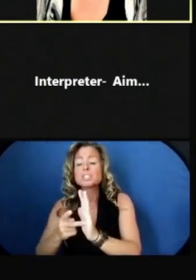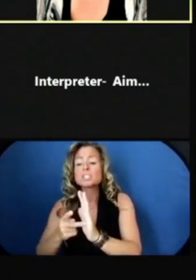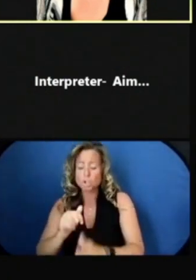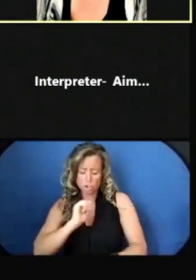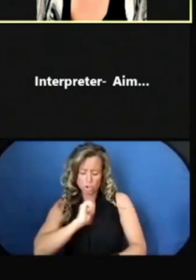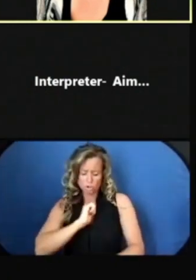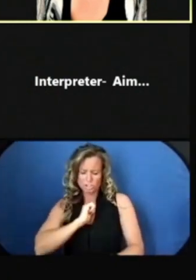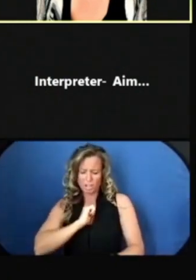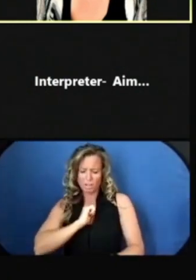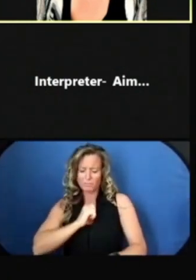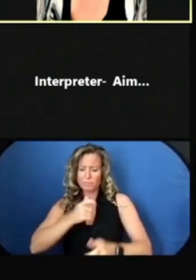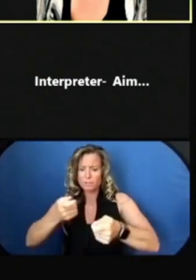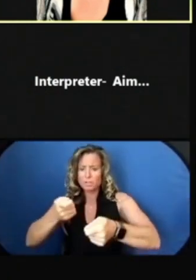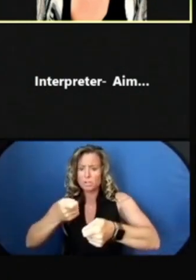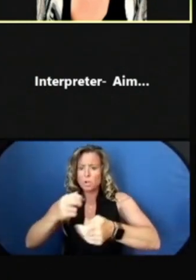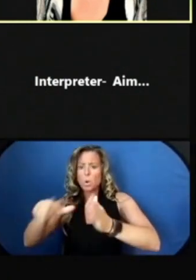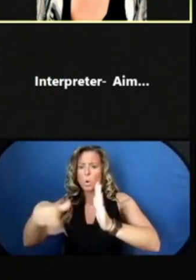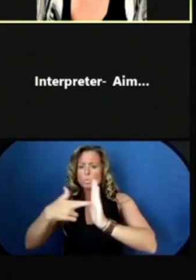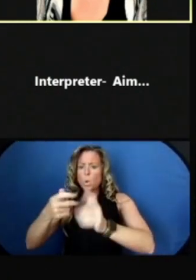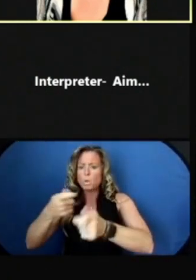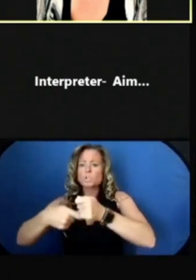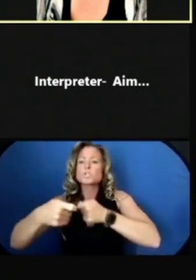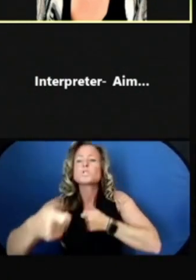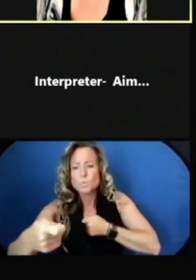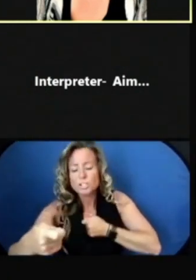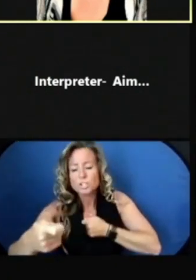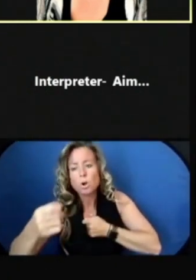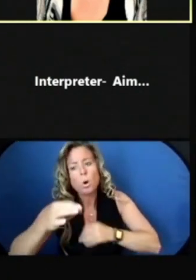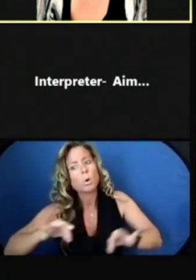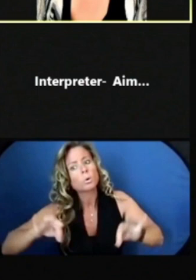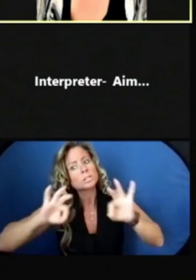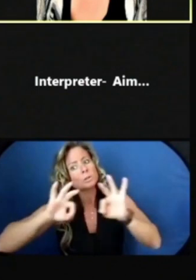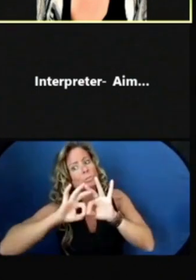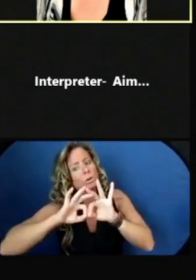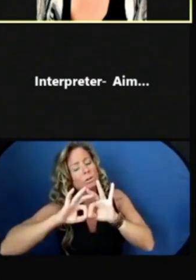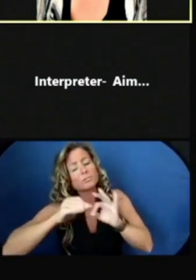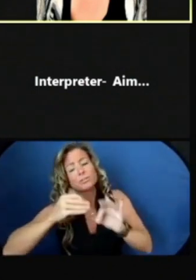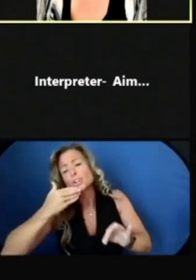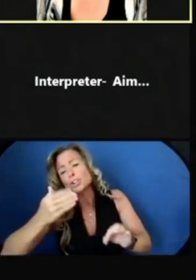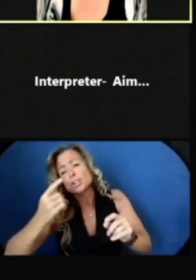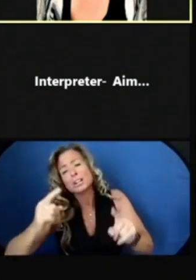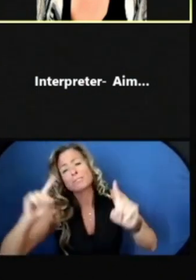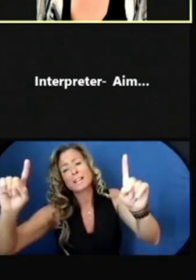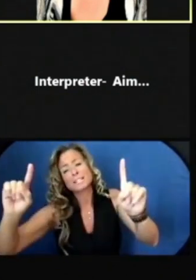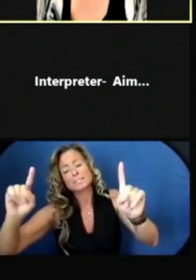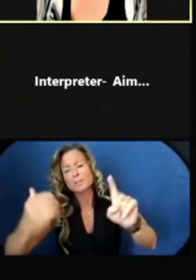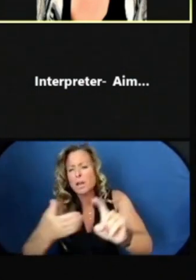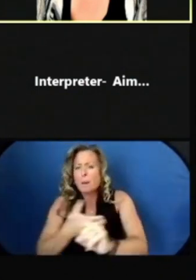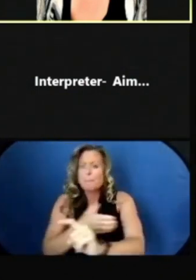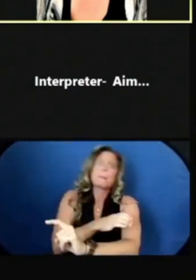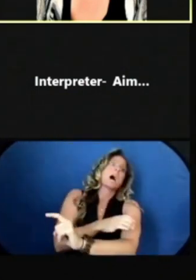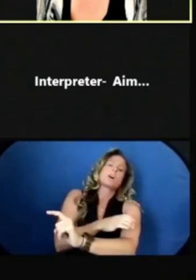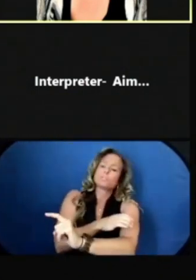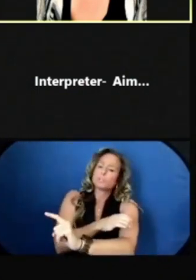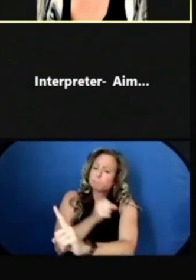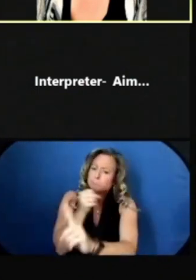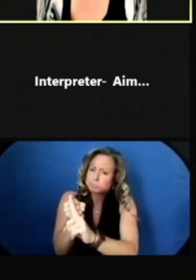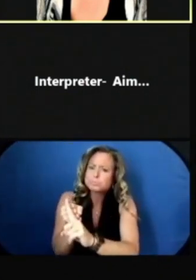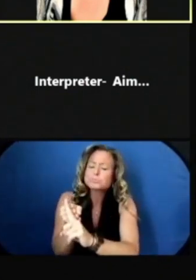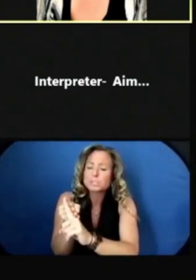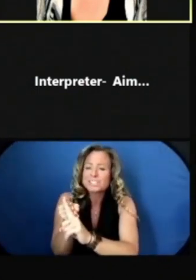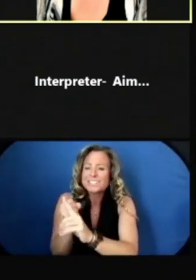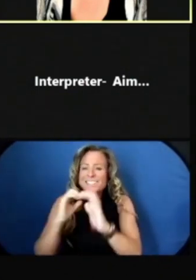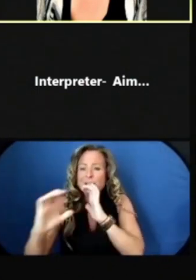shoes. And this kind of understanding is crucial for effective, powerful communication. More than